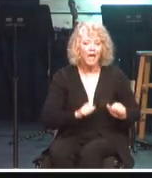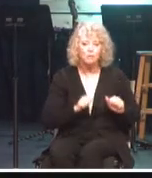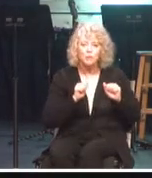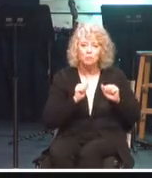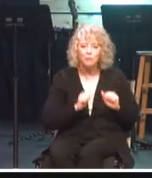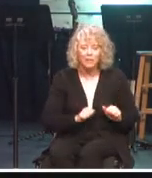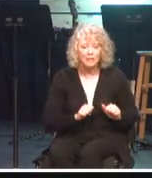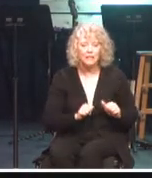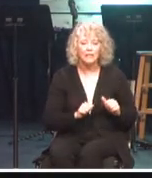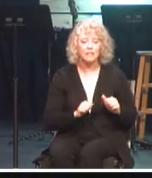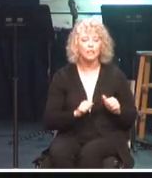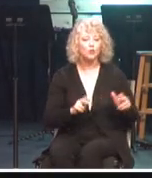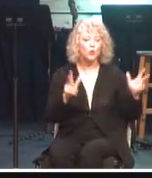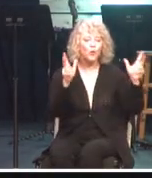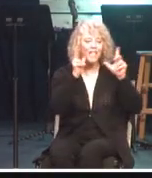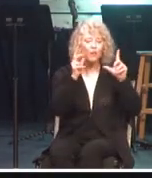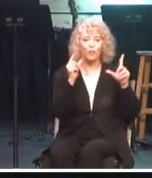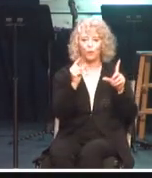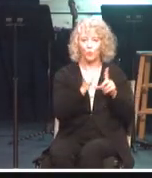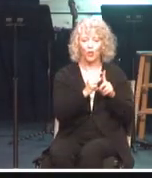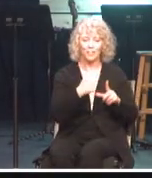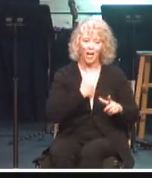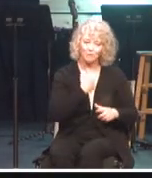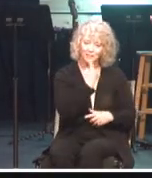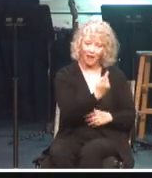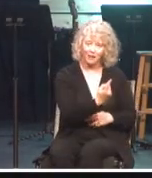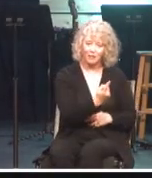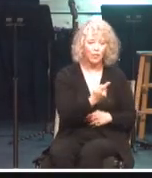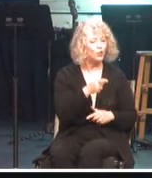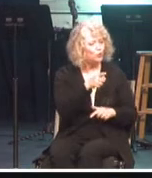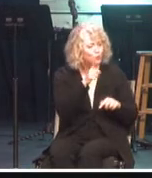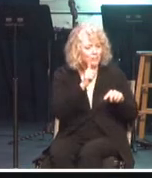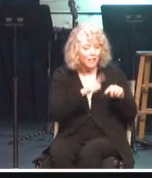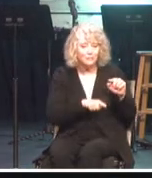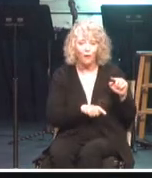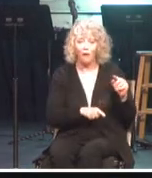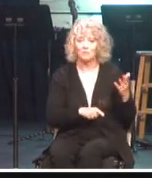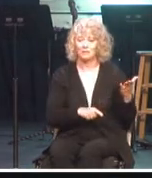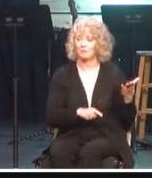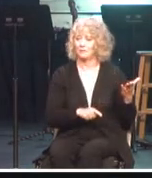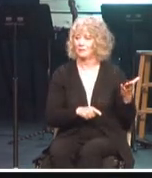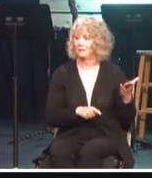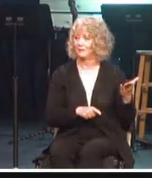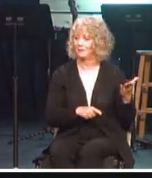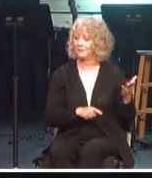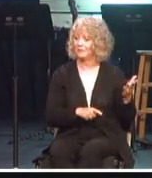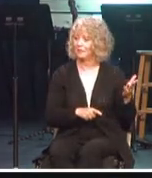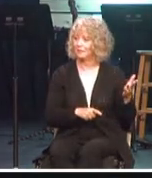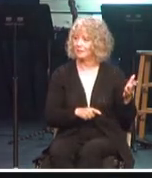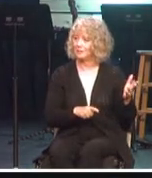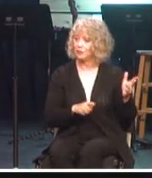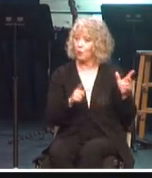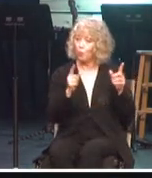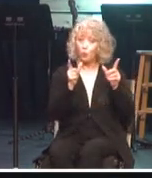capability to hear my words. You cannot hear my word.